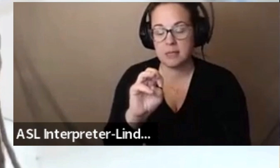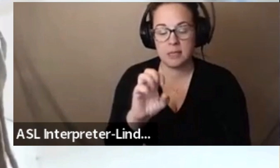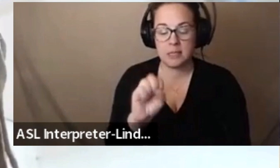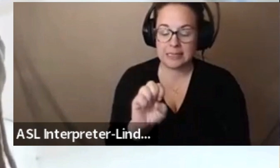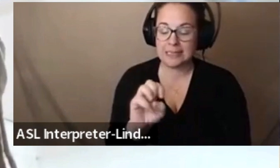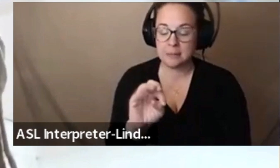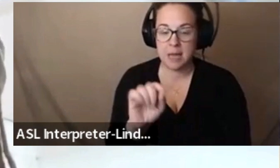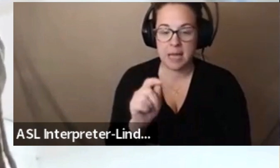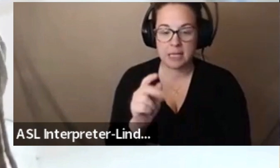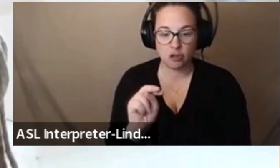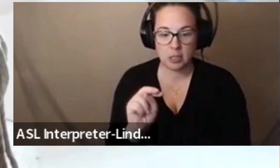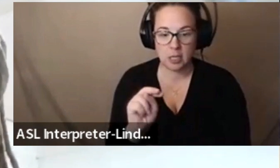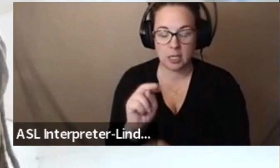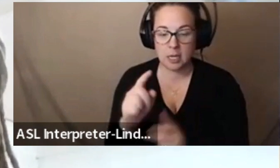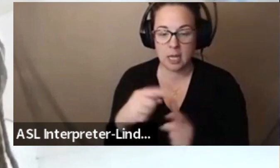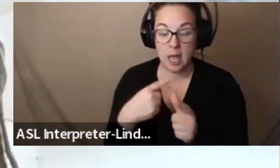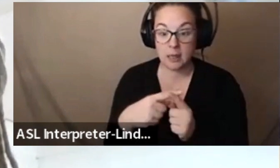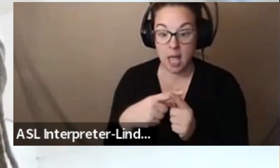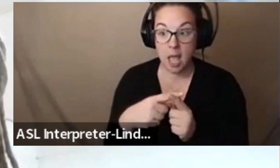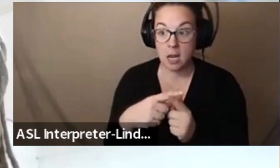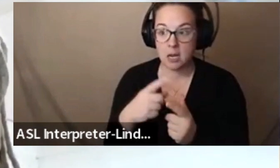he's extremely disappointed when he thinks